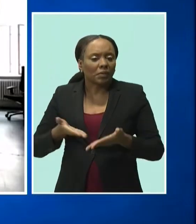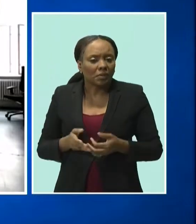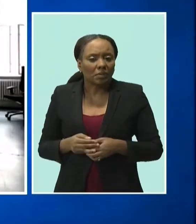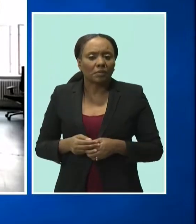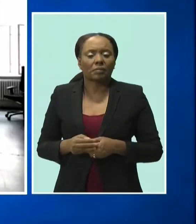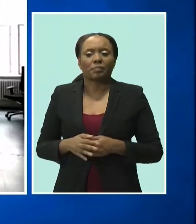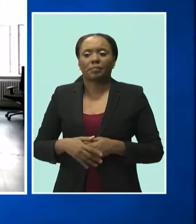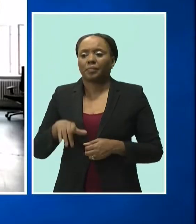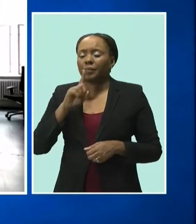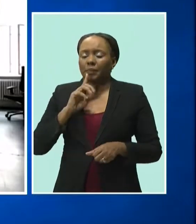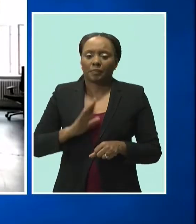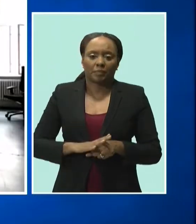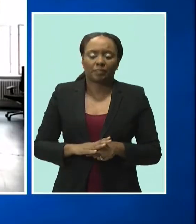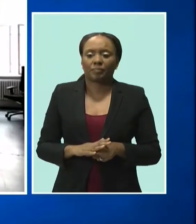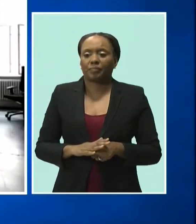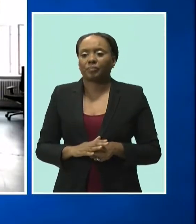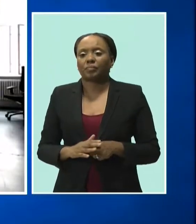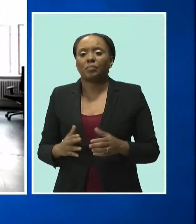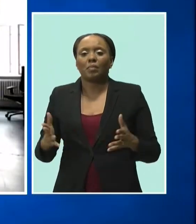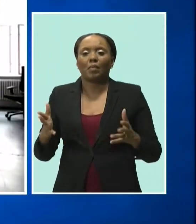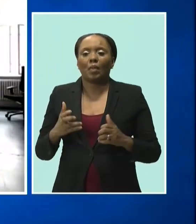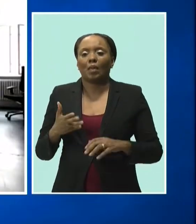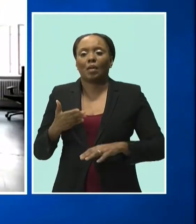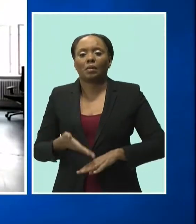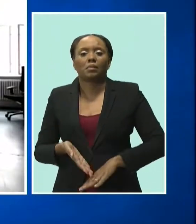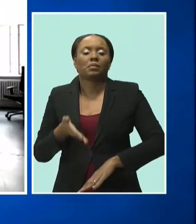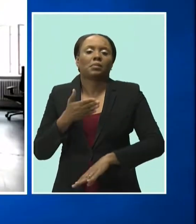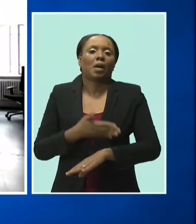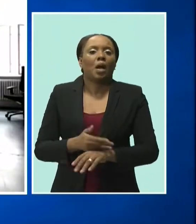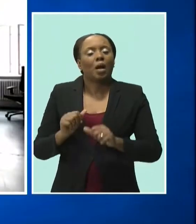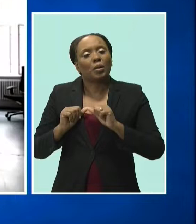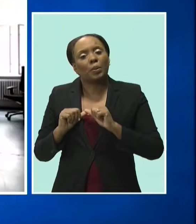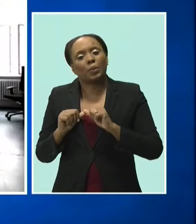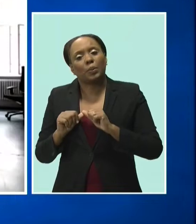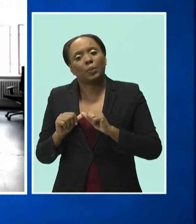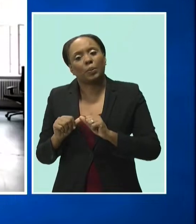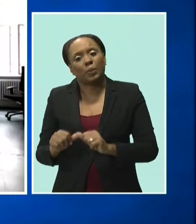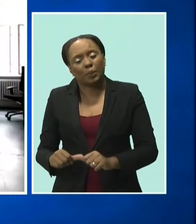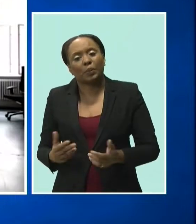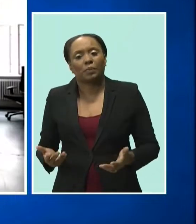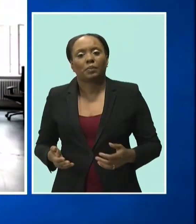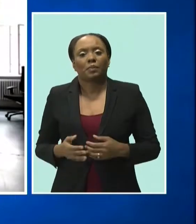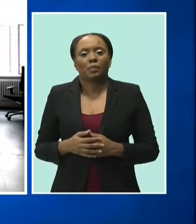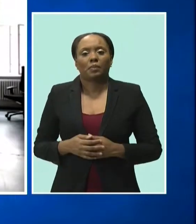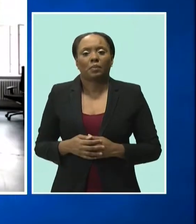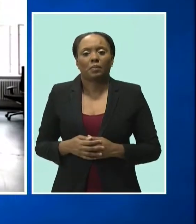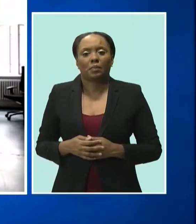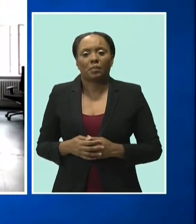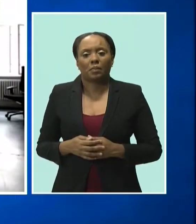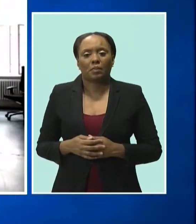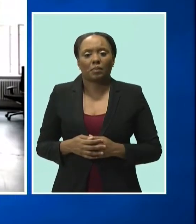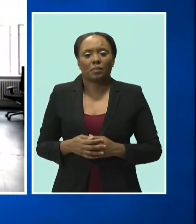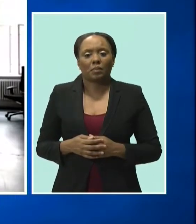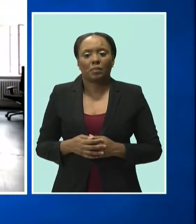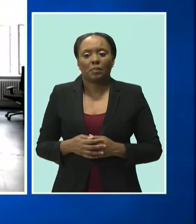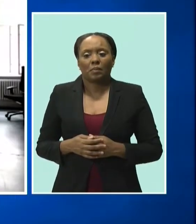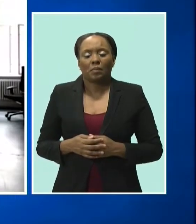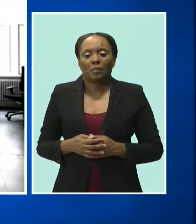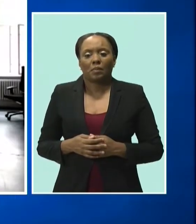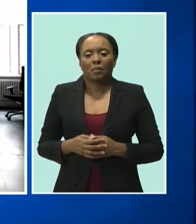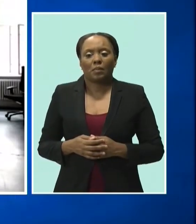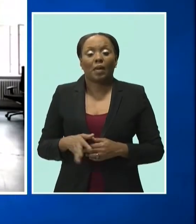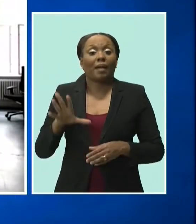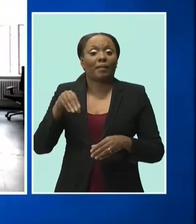that the quest to improve them continues, because what we're seeing is that investment in